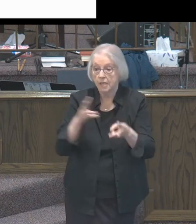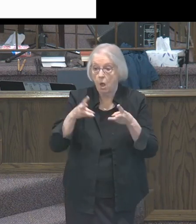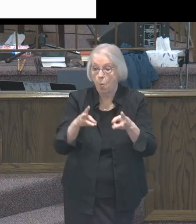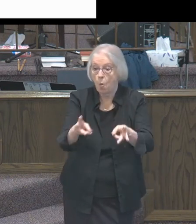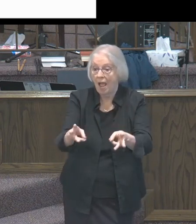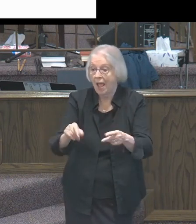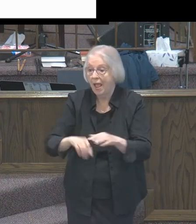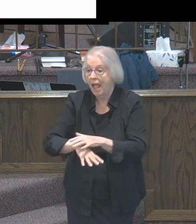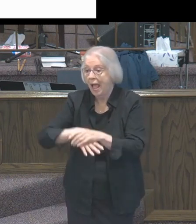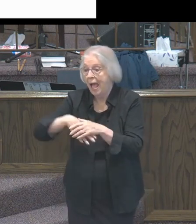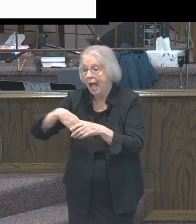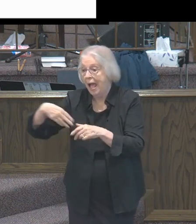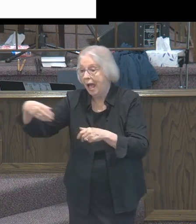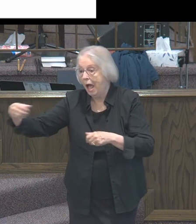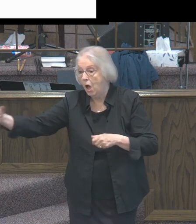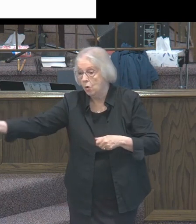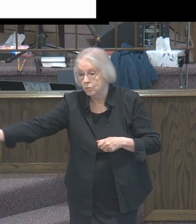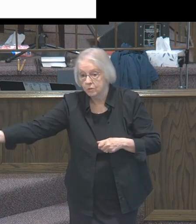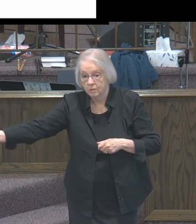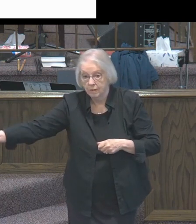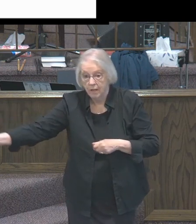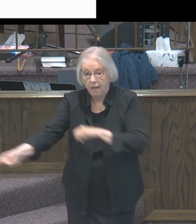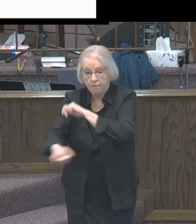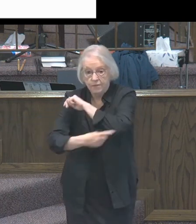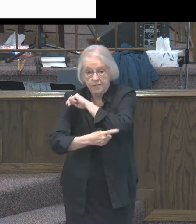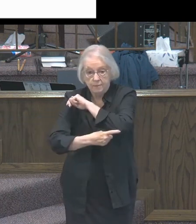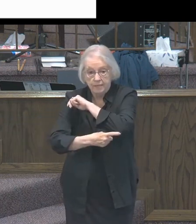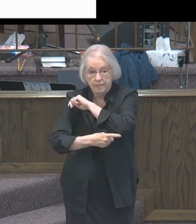that you may be able to bear it.